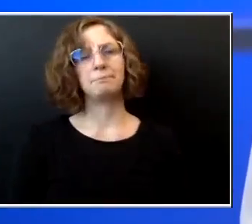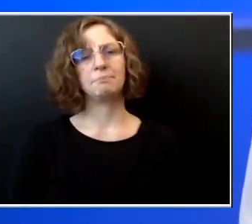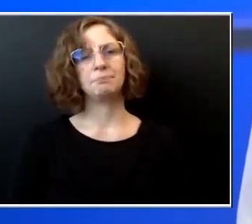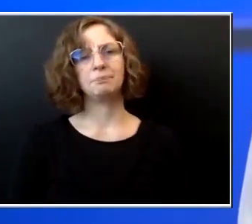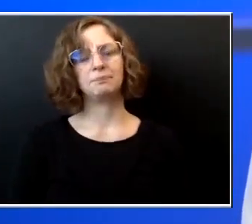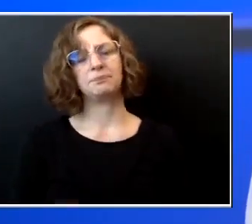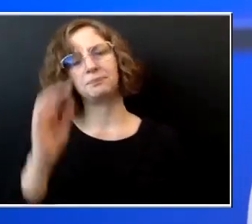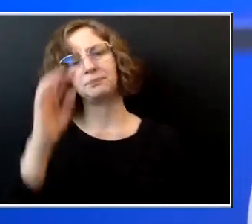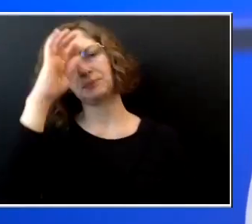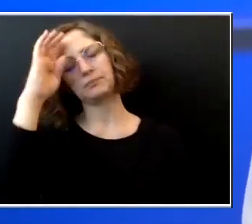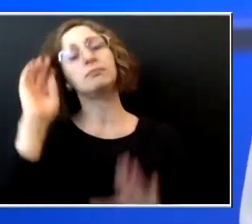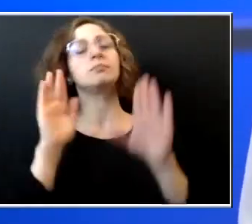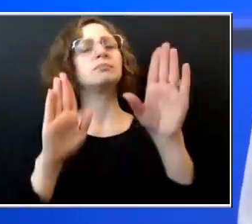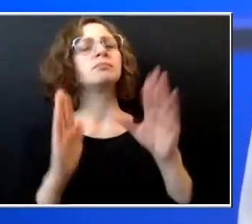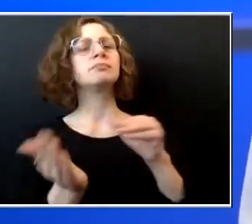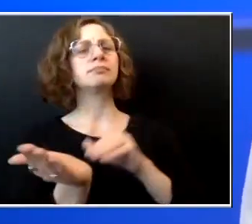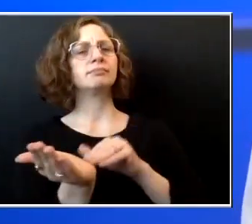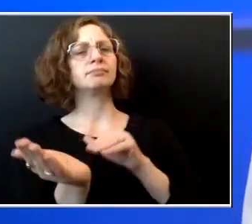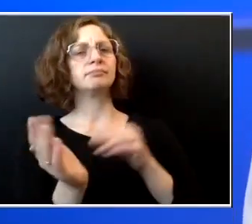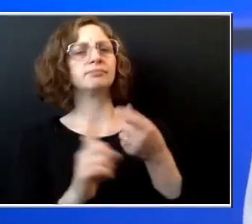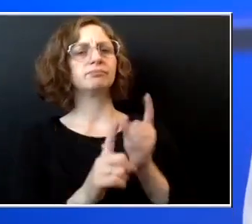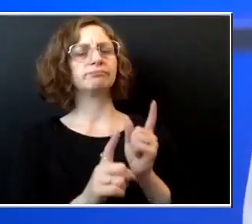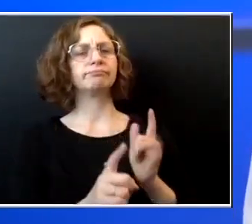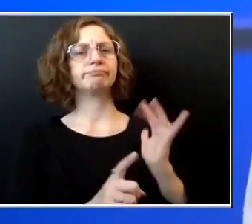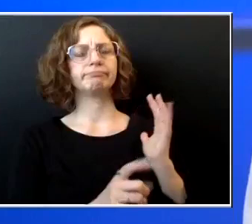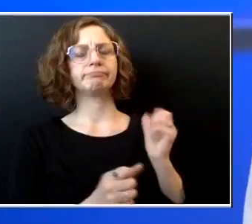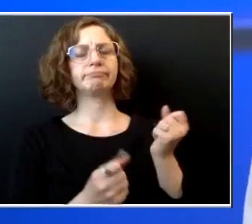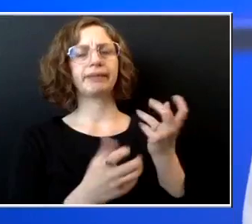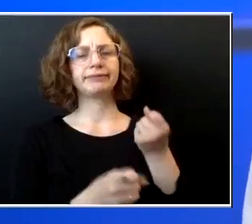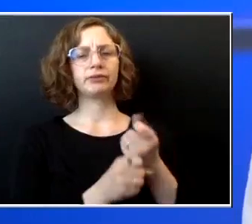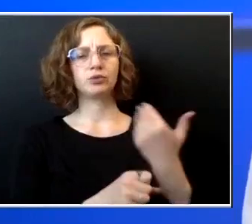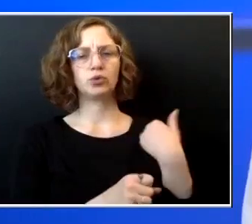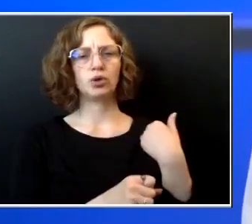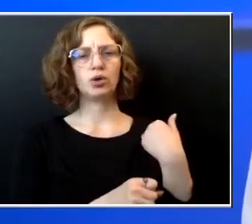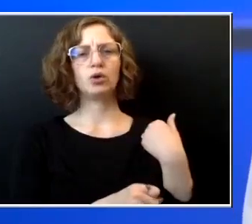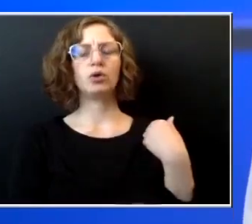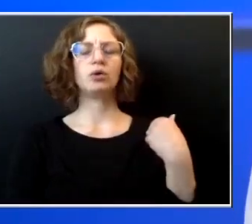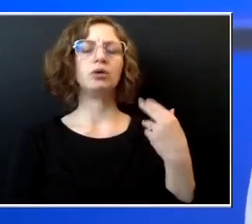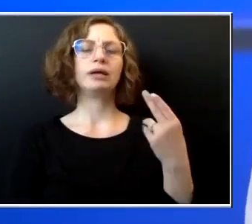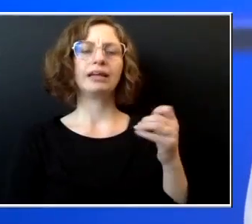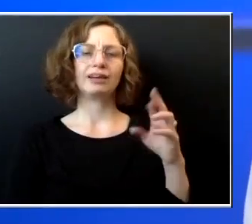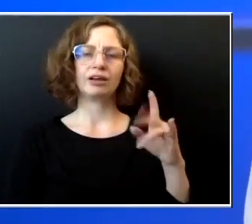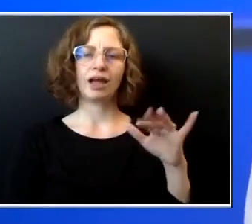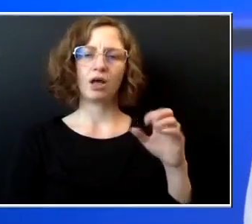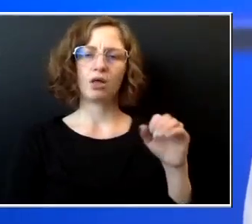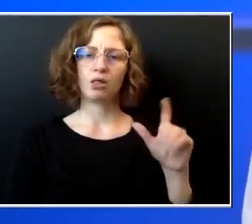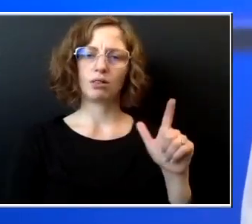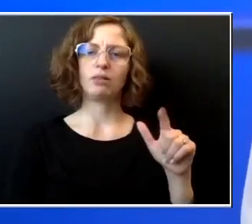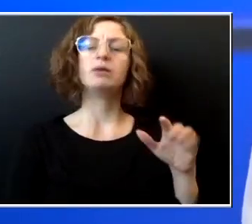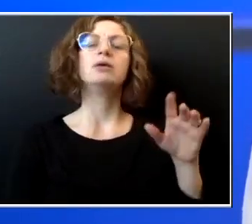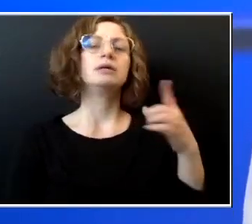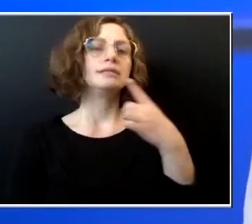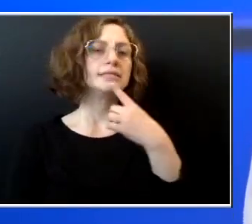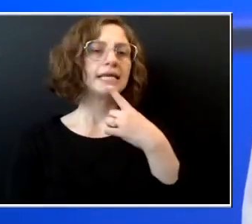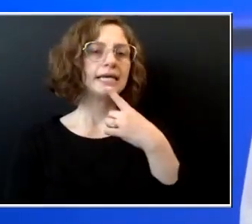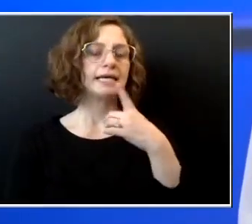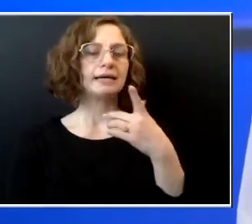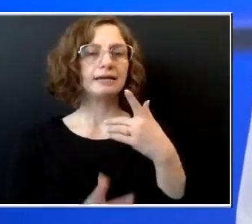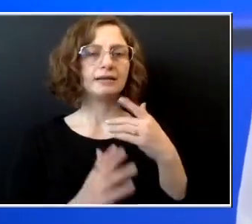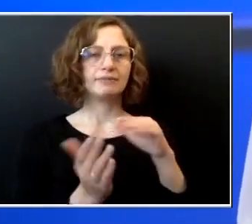physician from years past was Rudolf Virchow, said that physicians are the natural attorneys to the poor, because they see